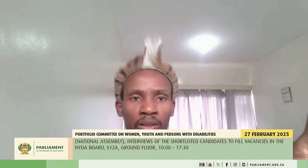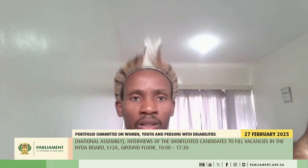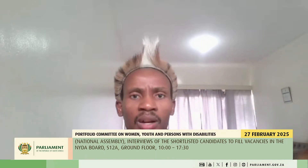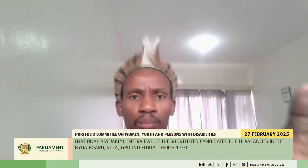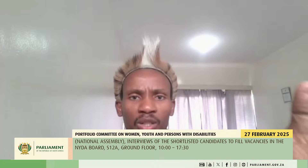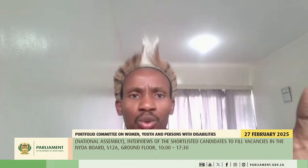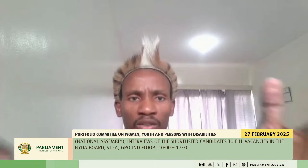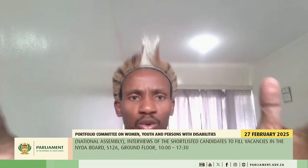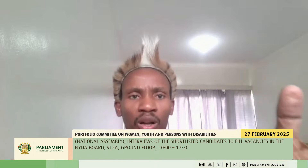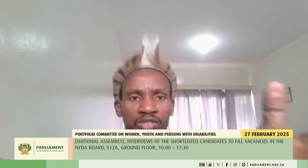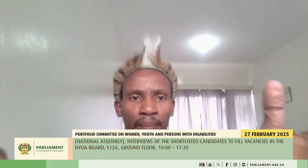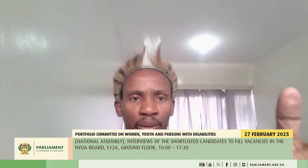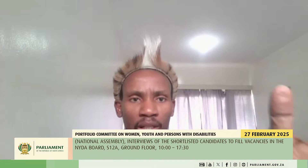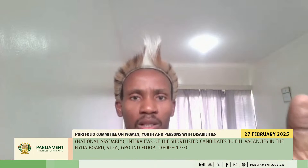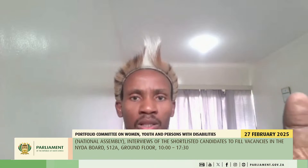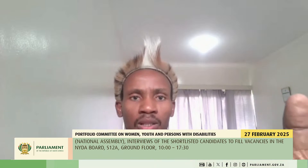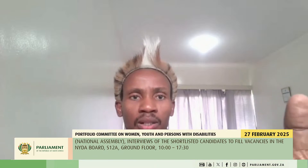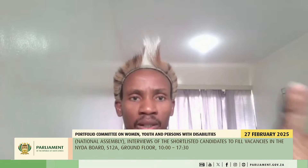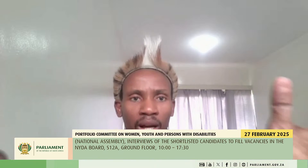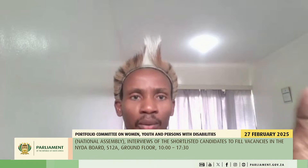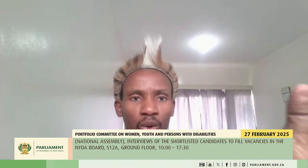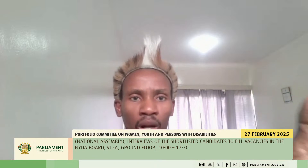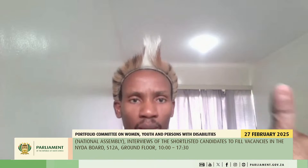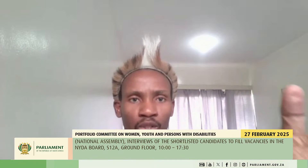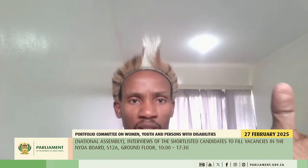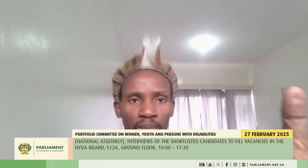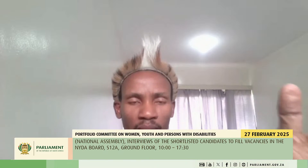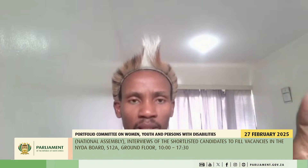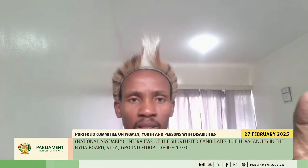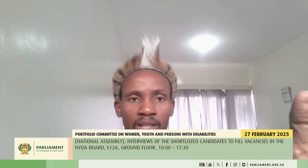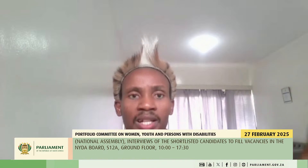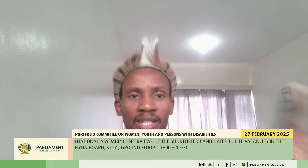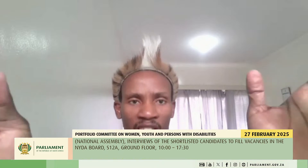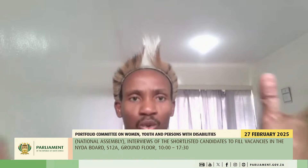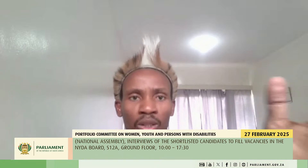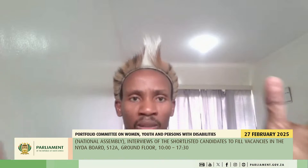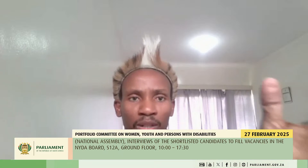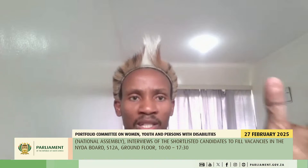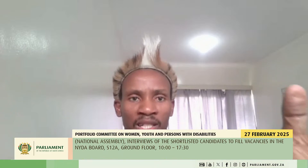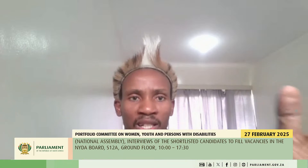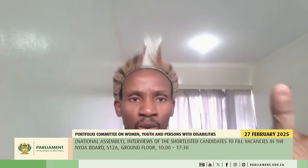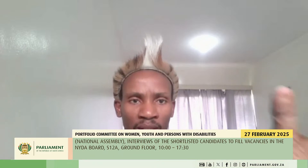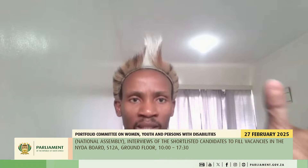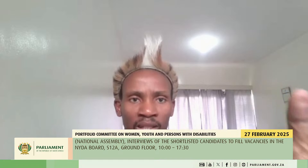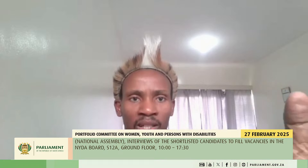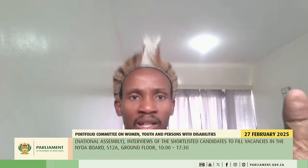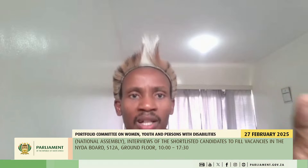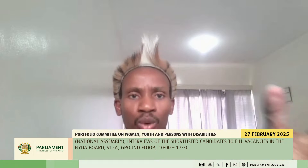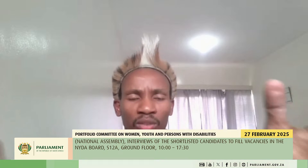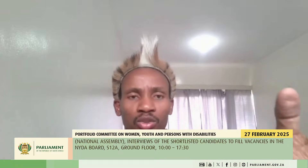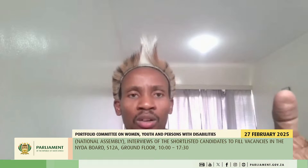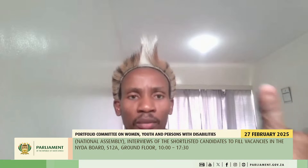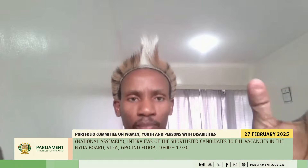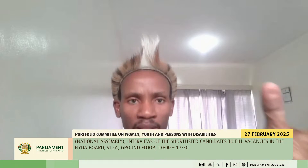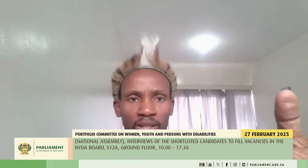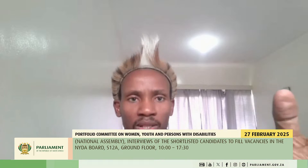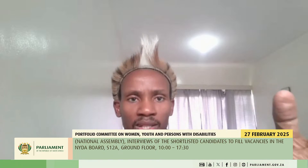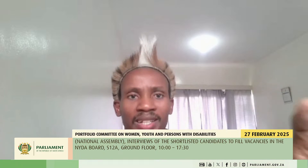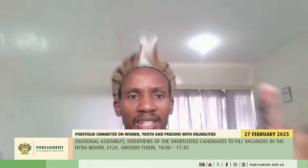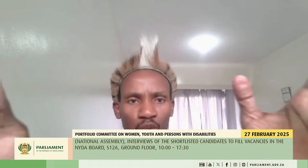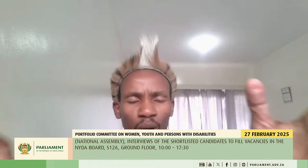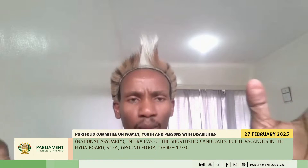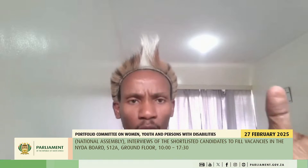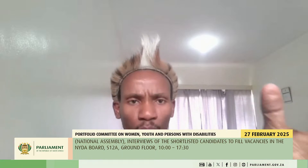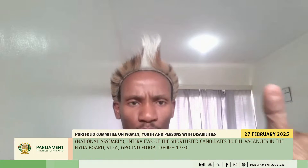platforms like this. But we have to have the branches in our local municipalities that would represent NYDA. We have to have